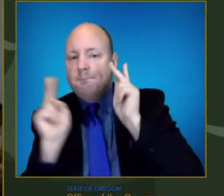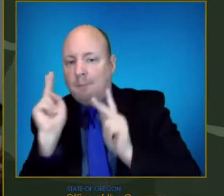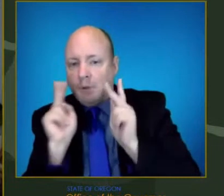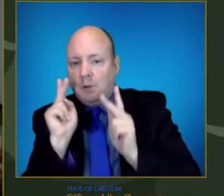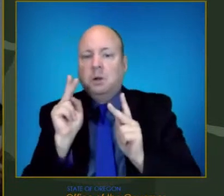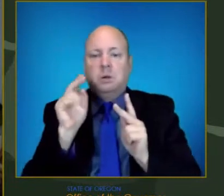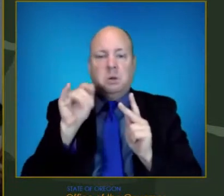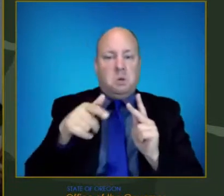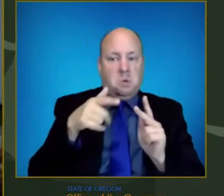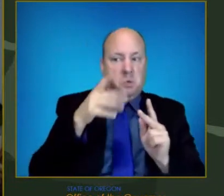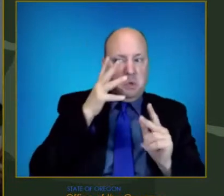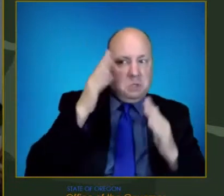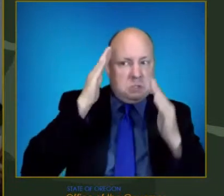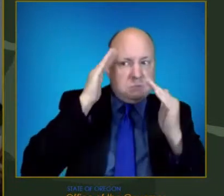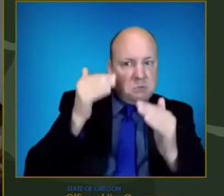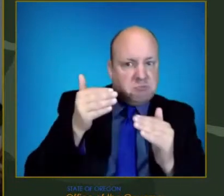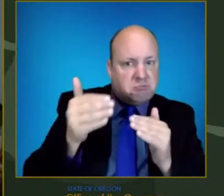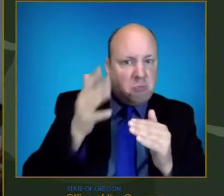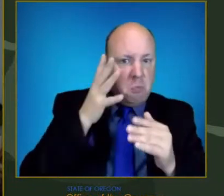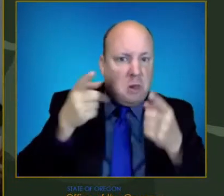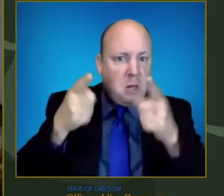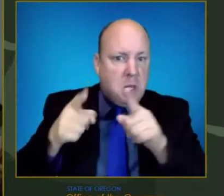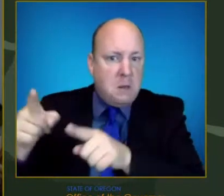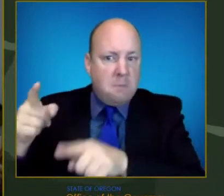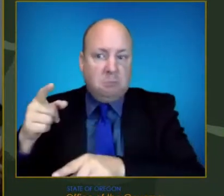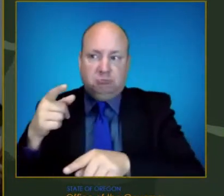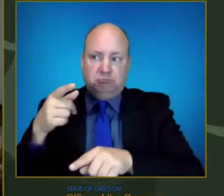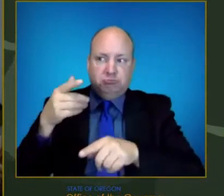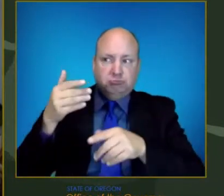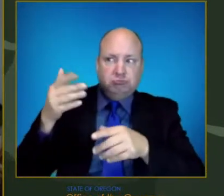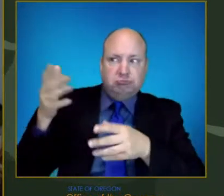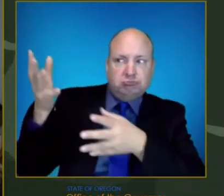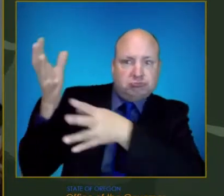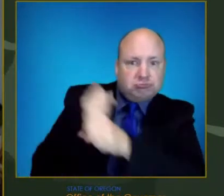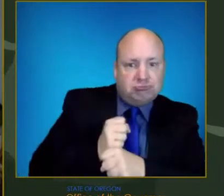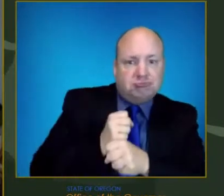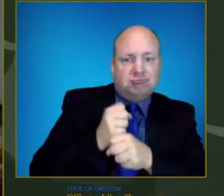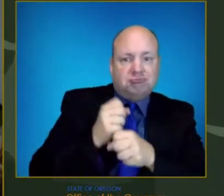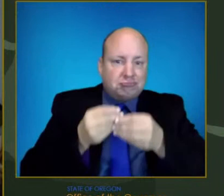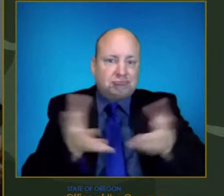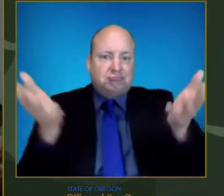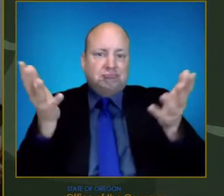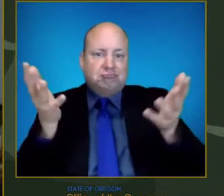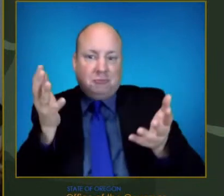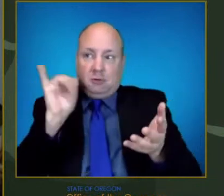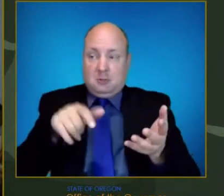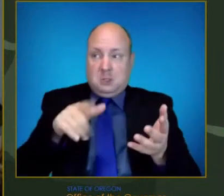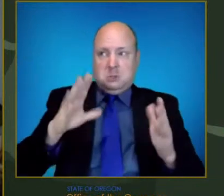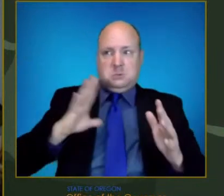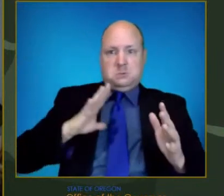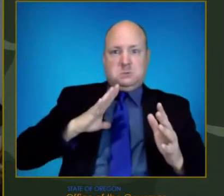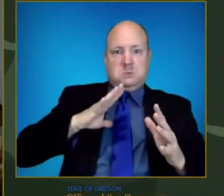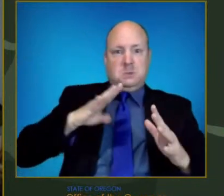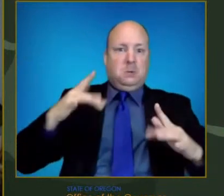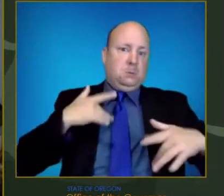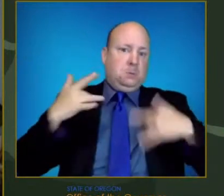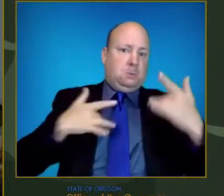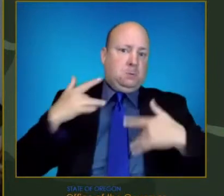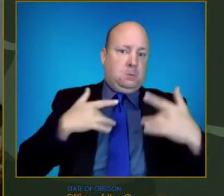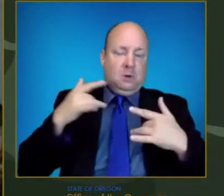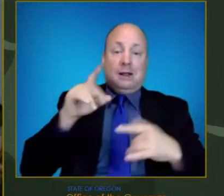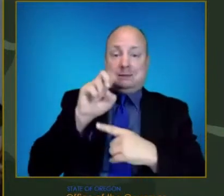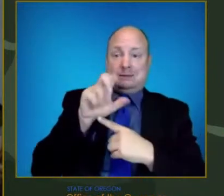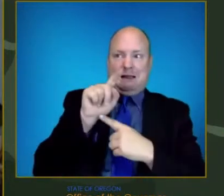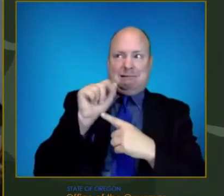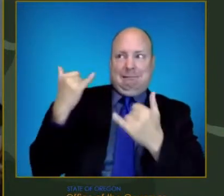as the Delta variant continues to ravage Oregon and the rest of the country. the Centers for Disease Control and Prevention's Advisory